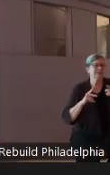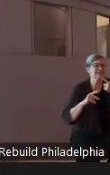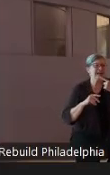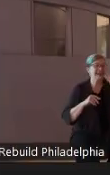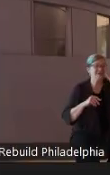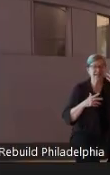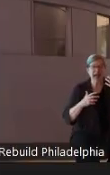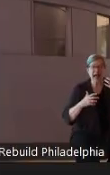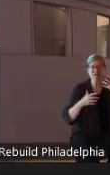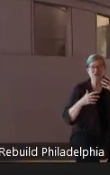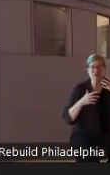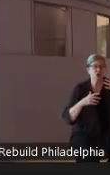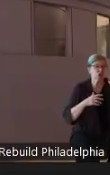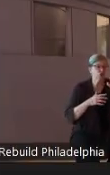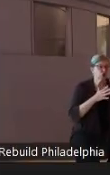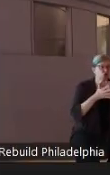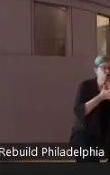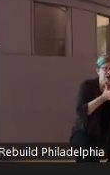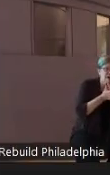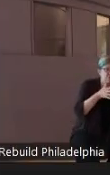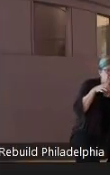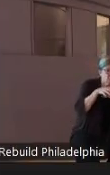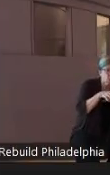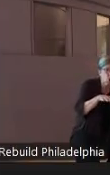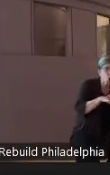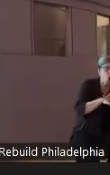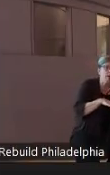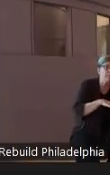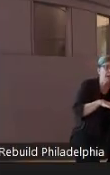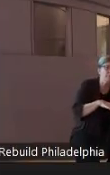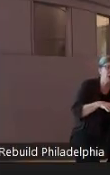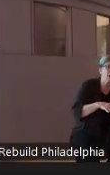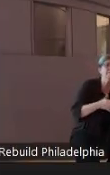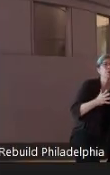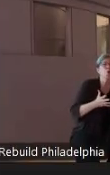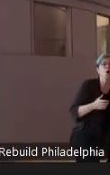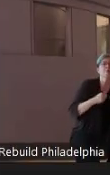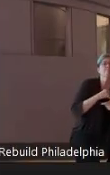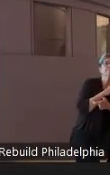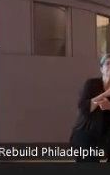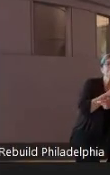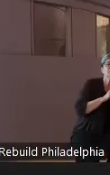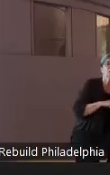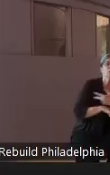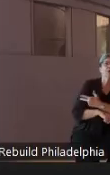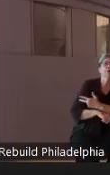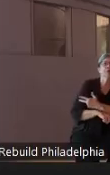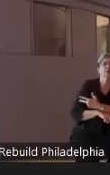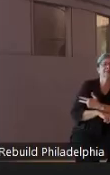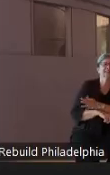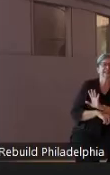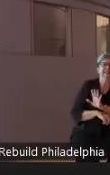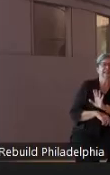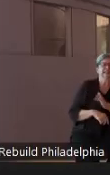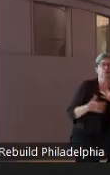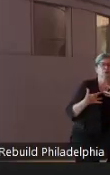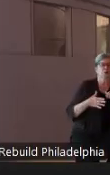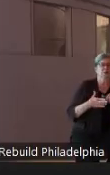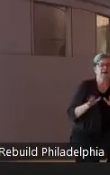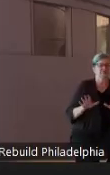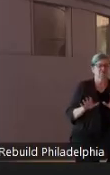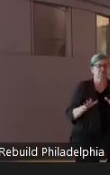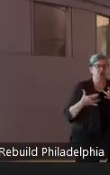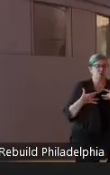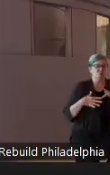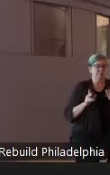a lot of traffic on Belmont, people might want to cut through the parking. So we were trying to prevent people from just